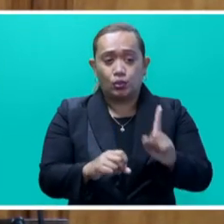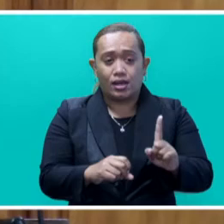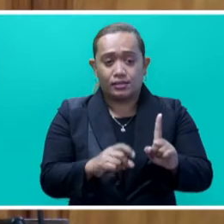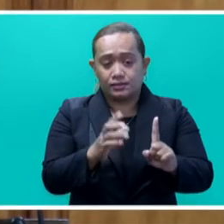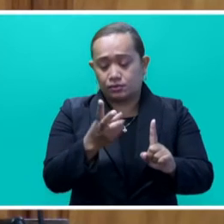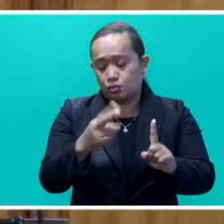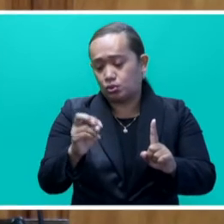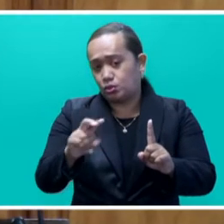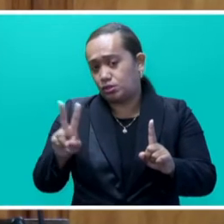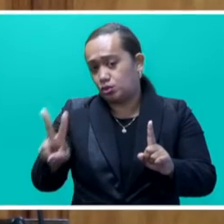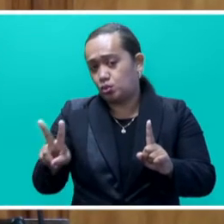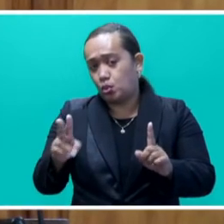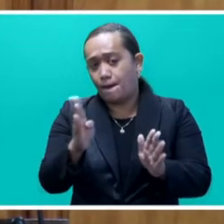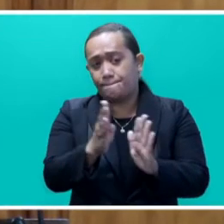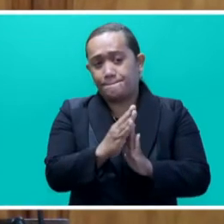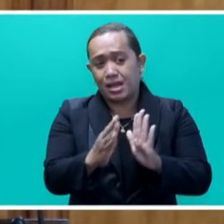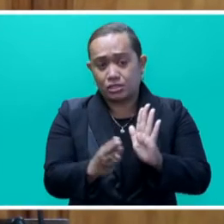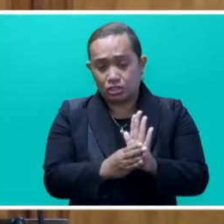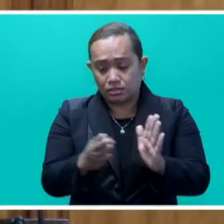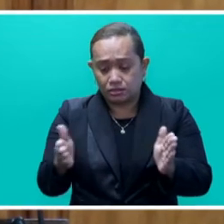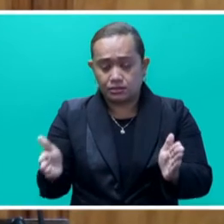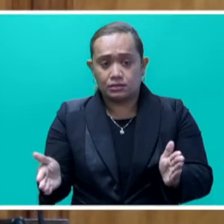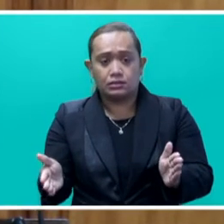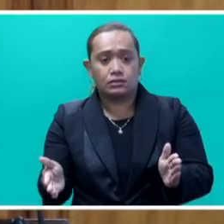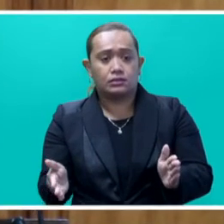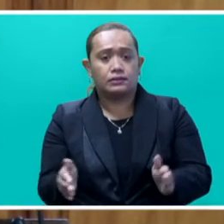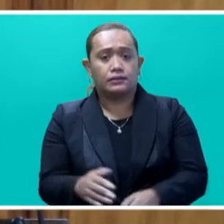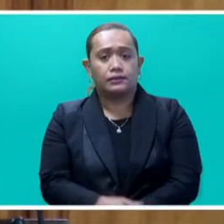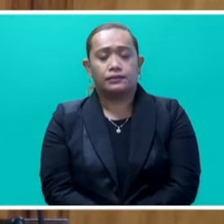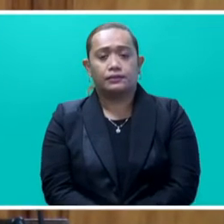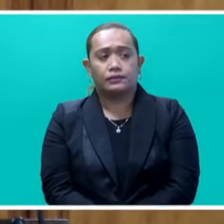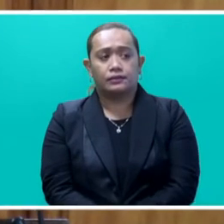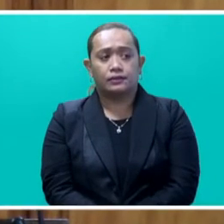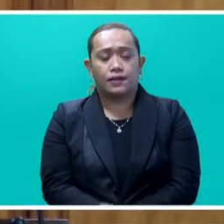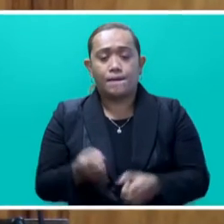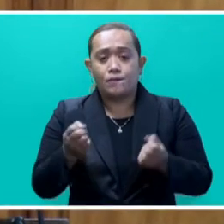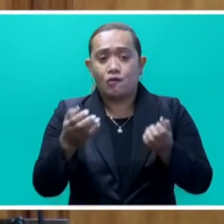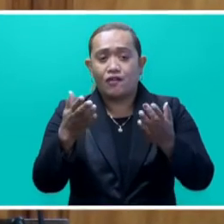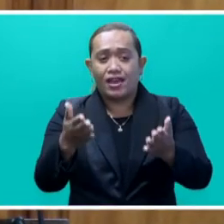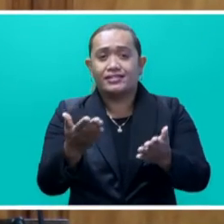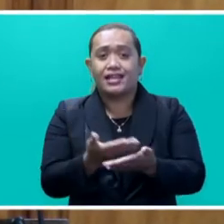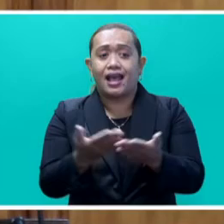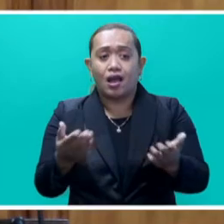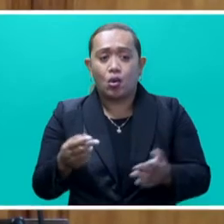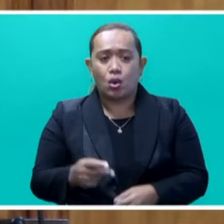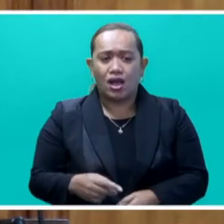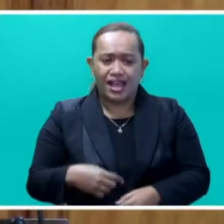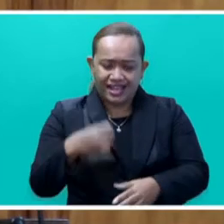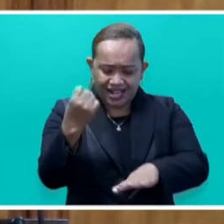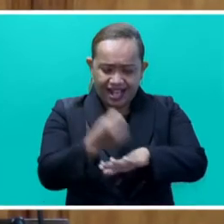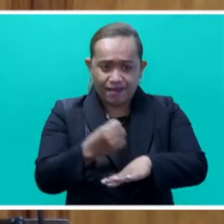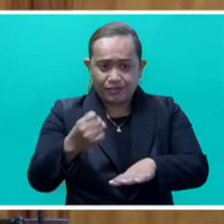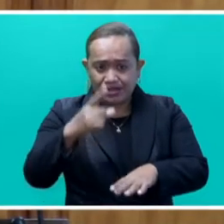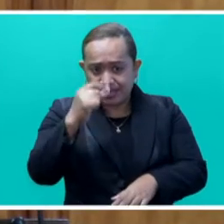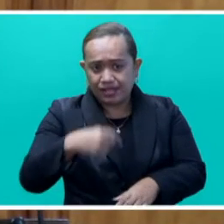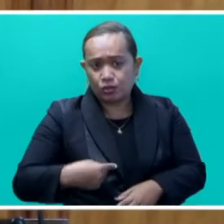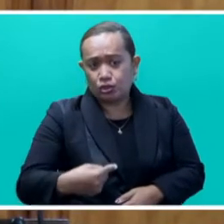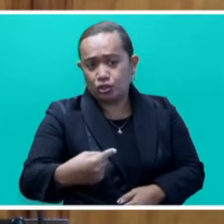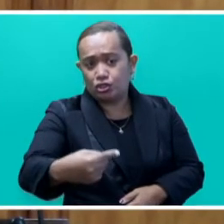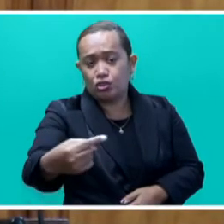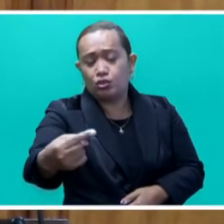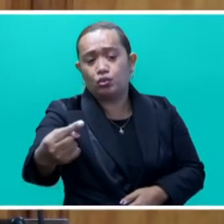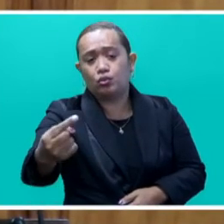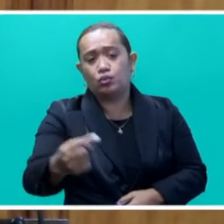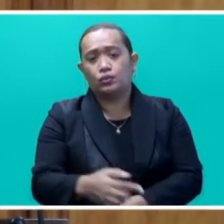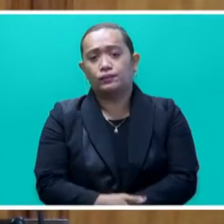budget provides that it proves that the government continues to endeavor for Fiji's economic